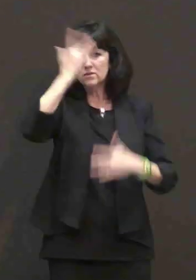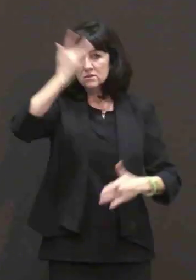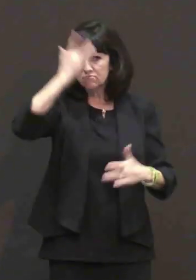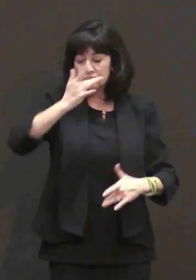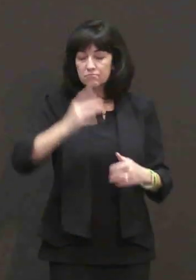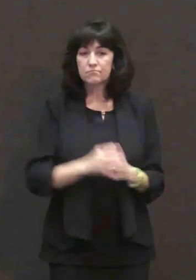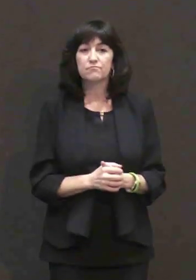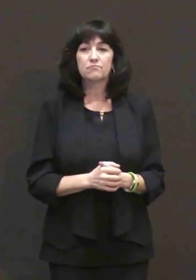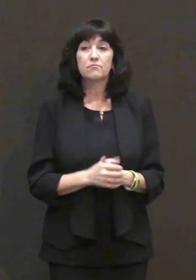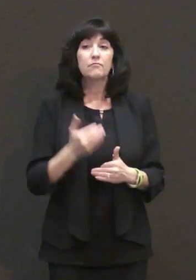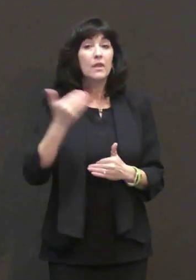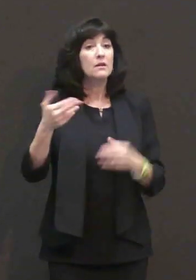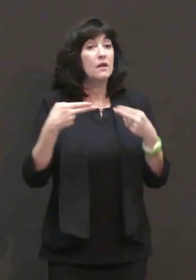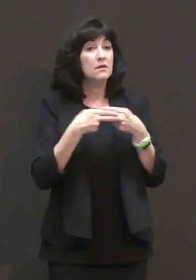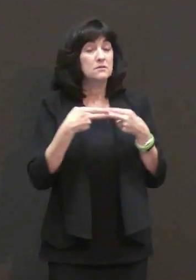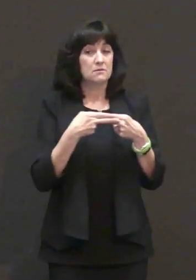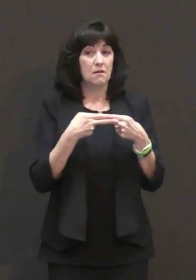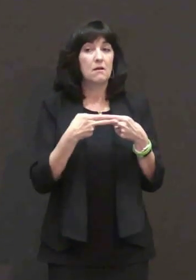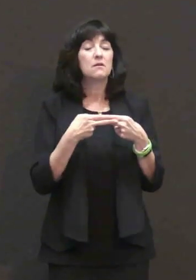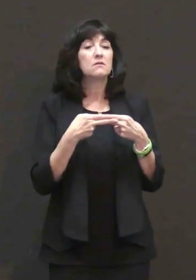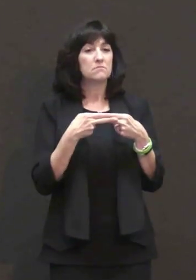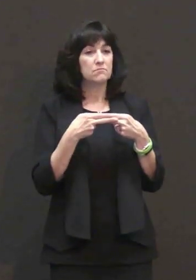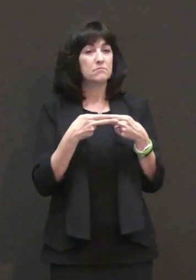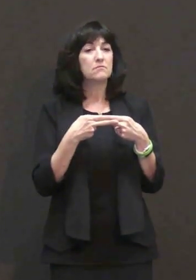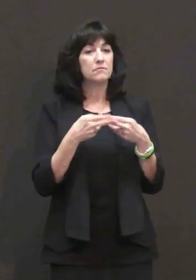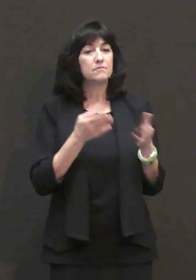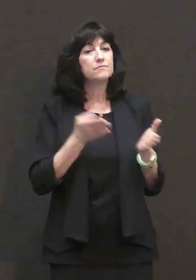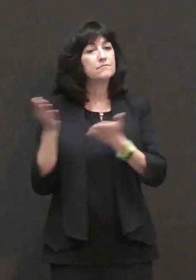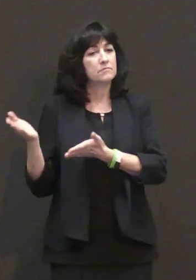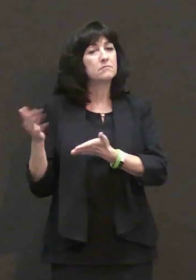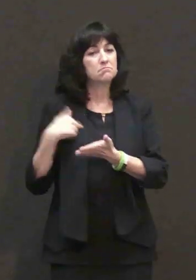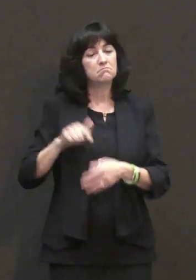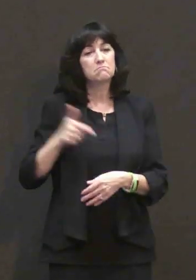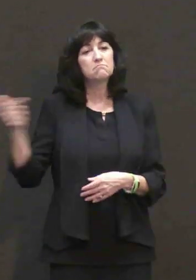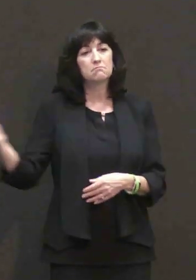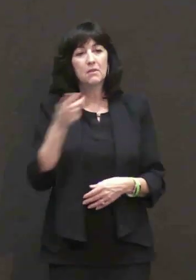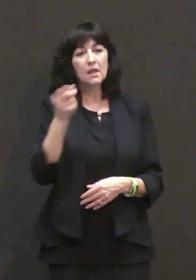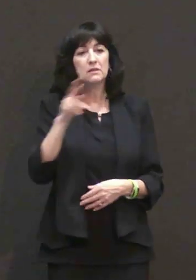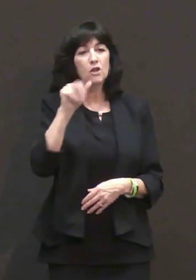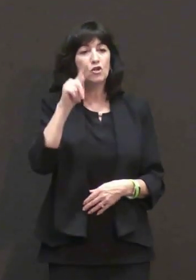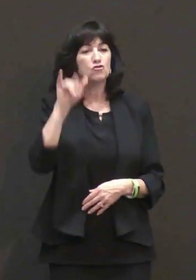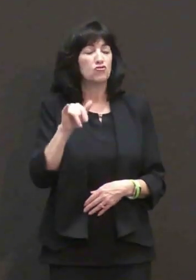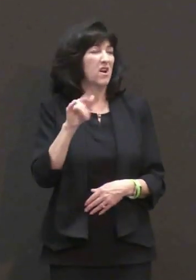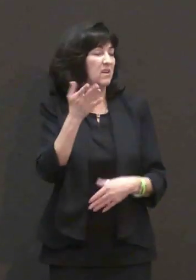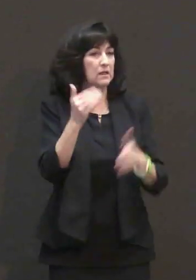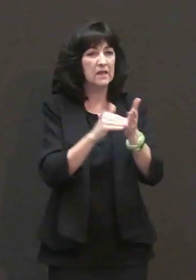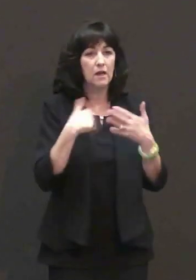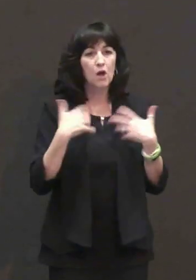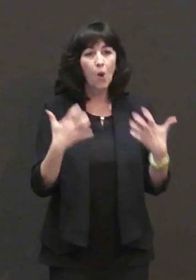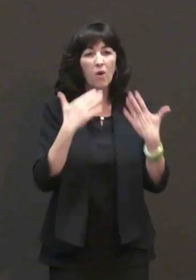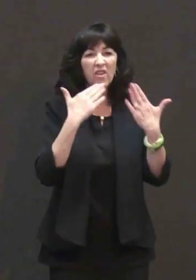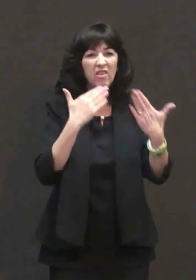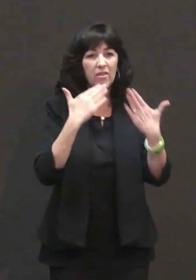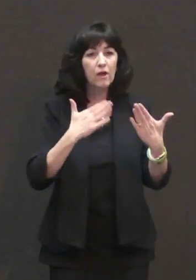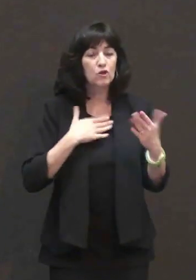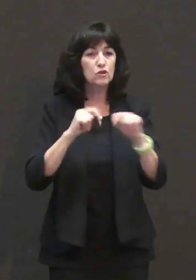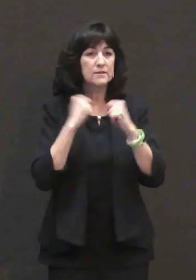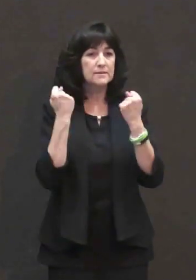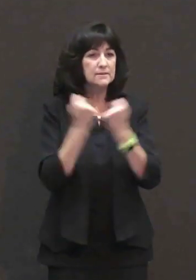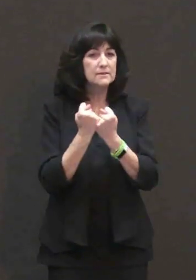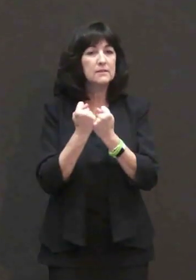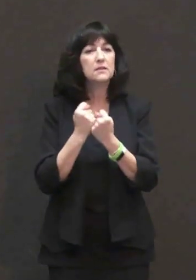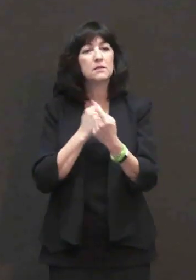the next slide is over to Dr. Rattay. Again, let me just thank our team again, led by Dr. Rattay on